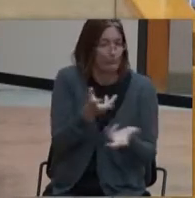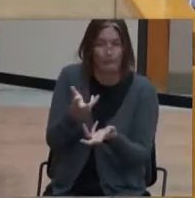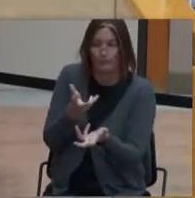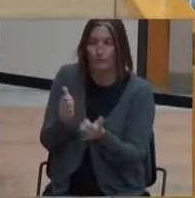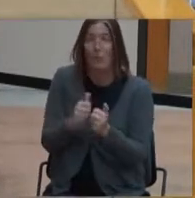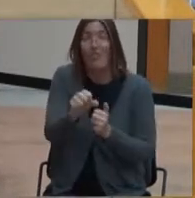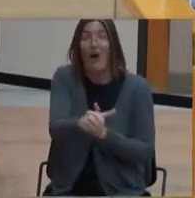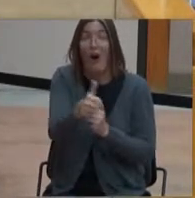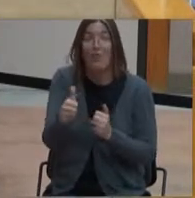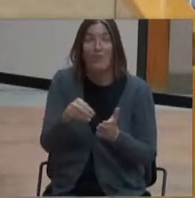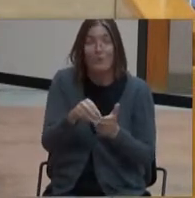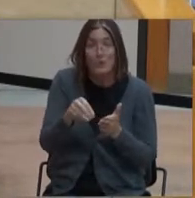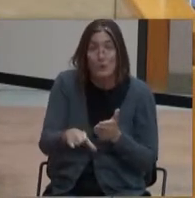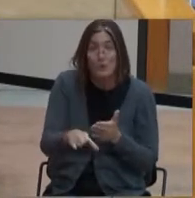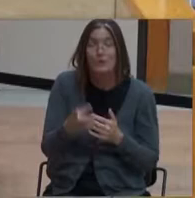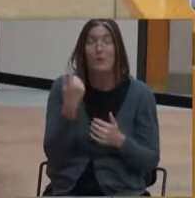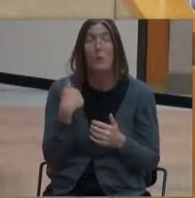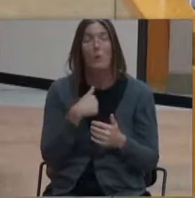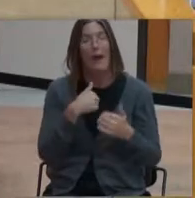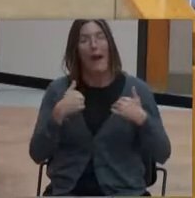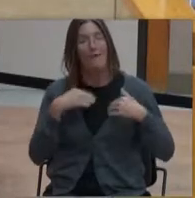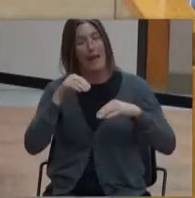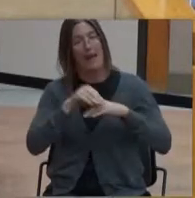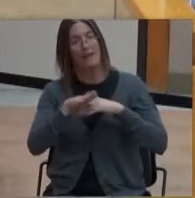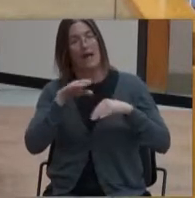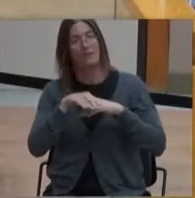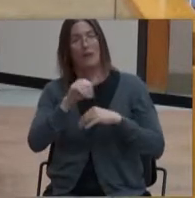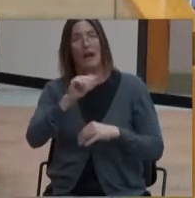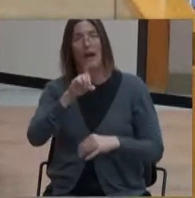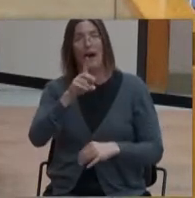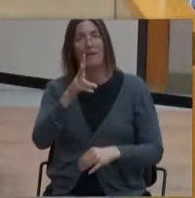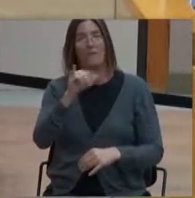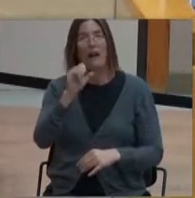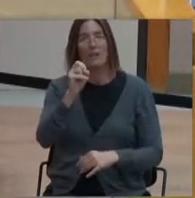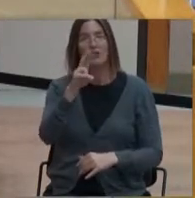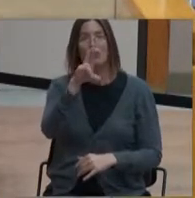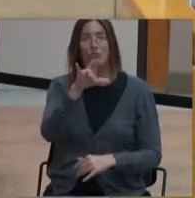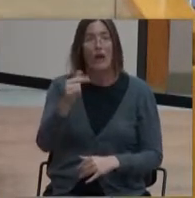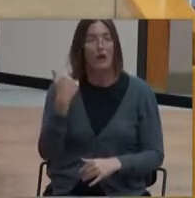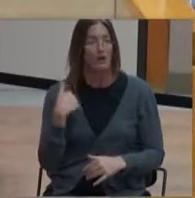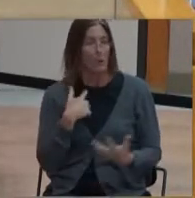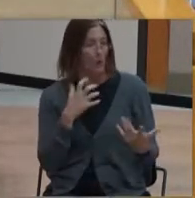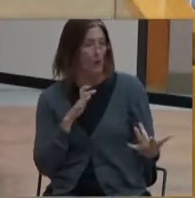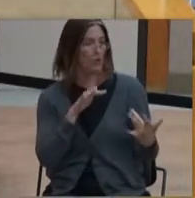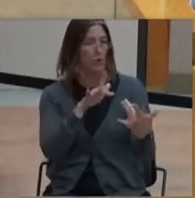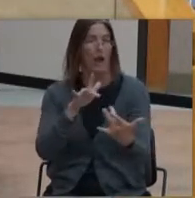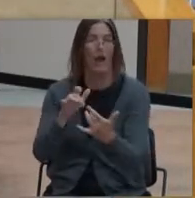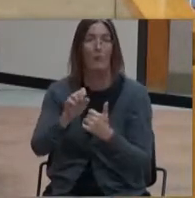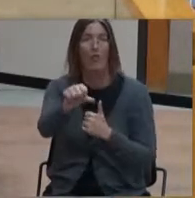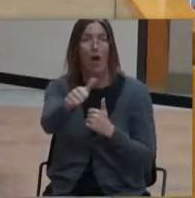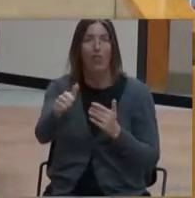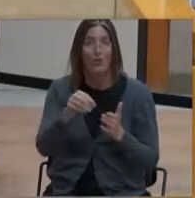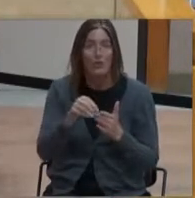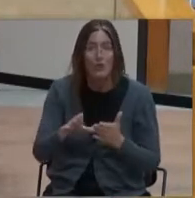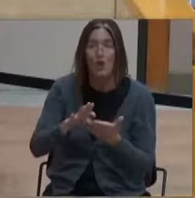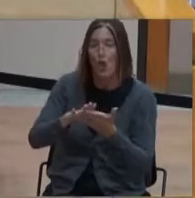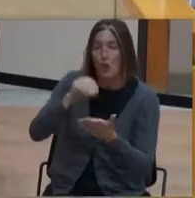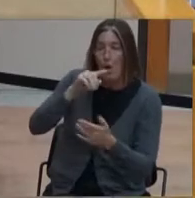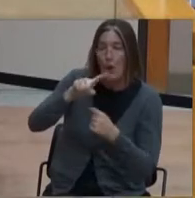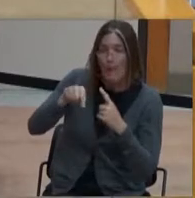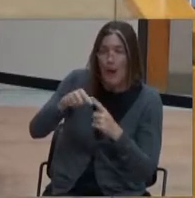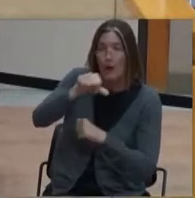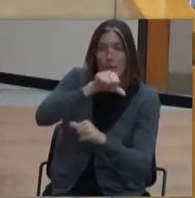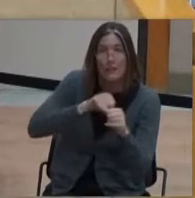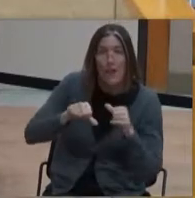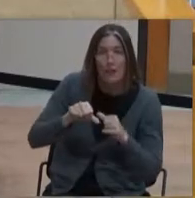we want to feel connected with other students and share new ideas and learn more a little bit about the rest of us. But we cannot